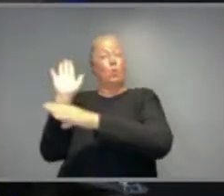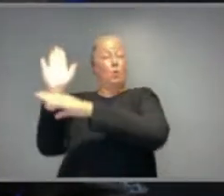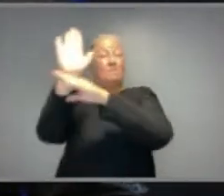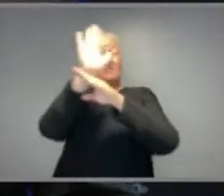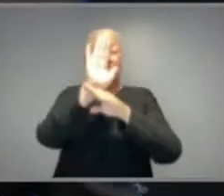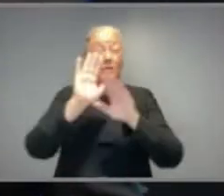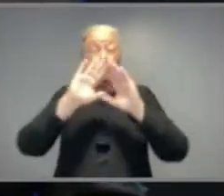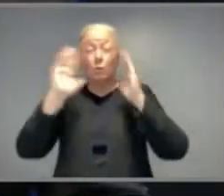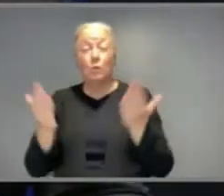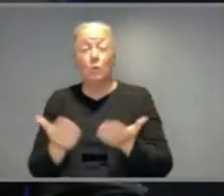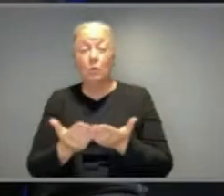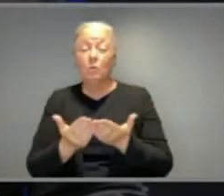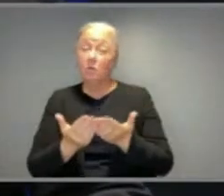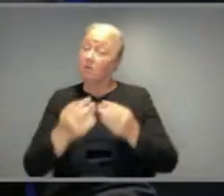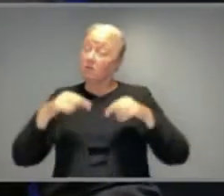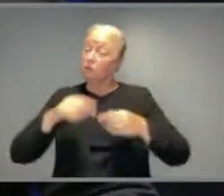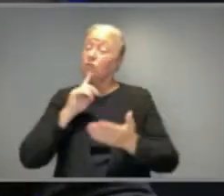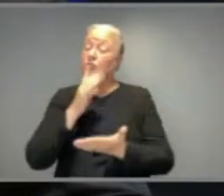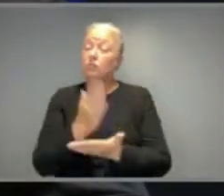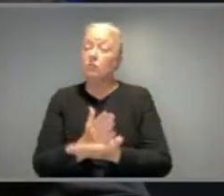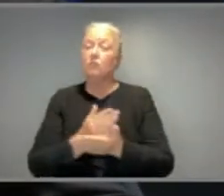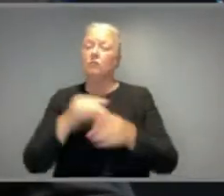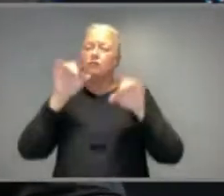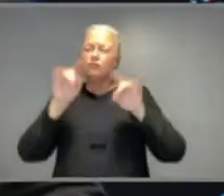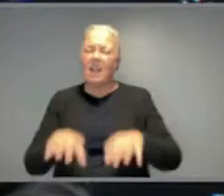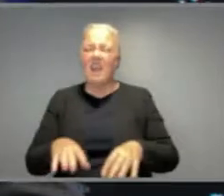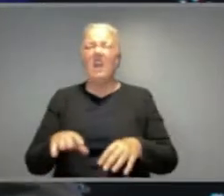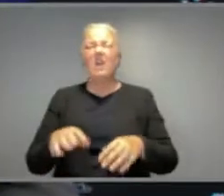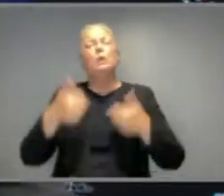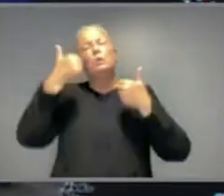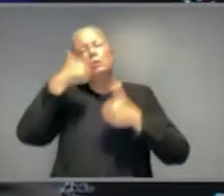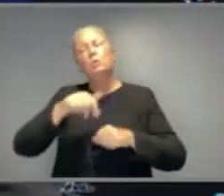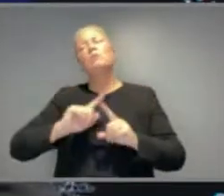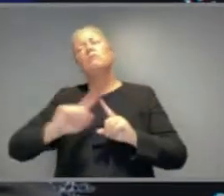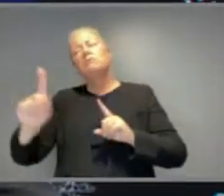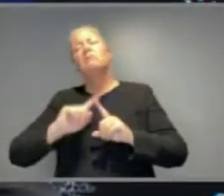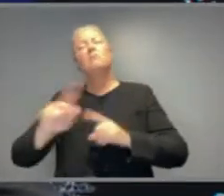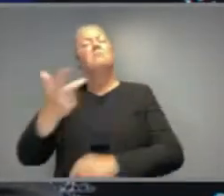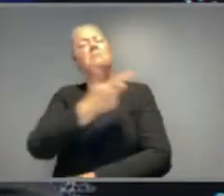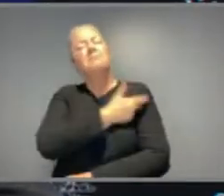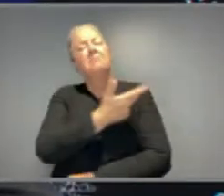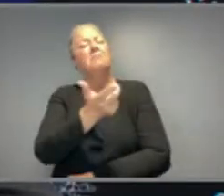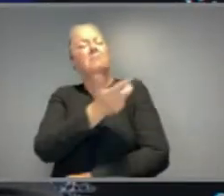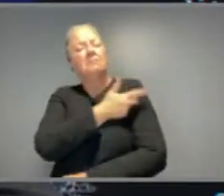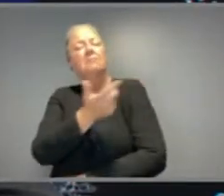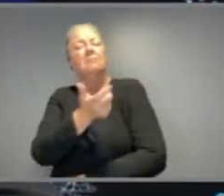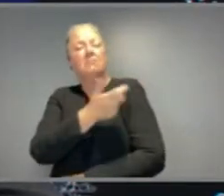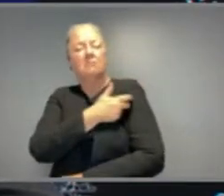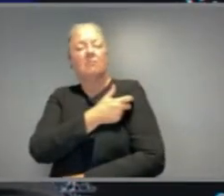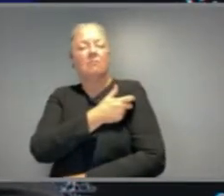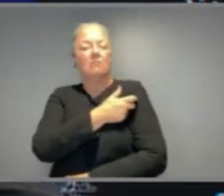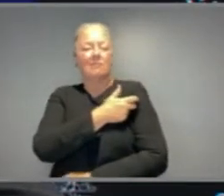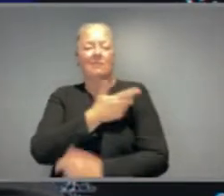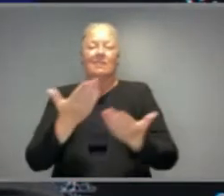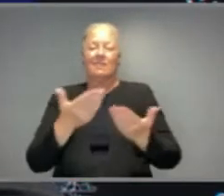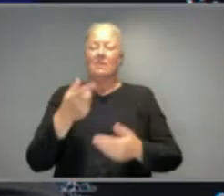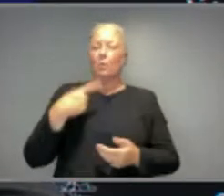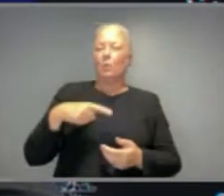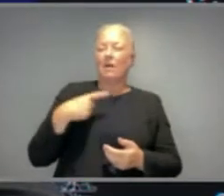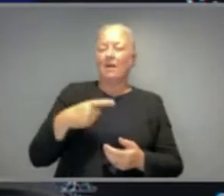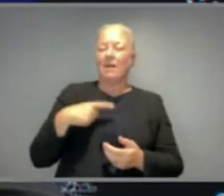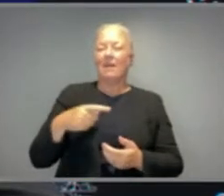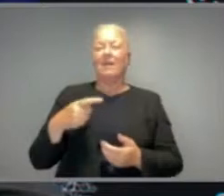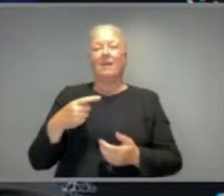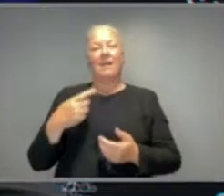very used to vaccination, and that's why we have those high